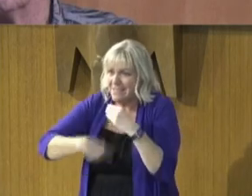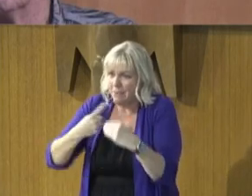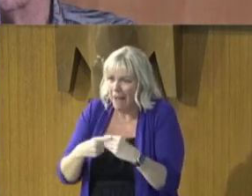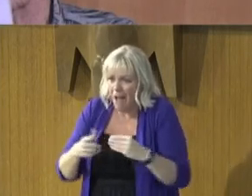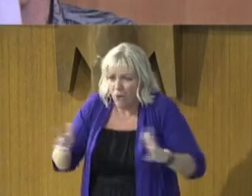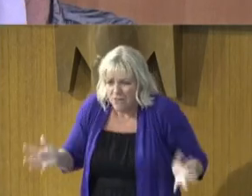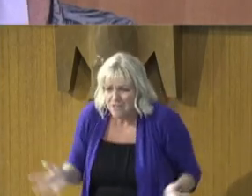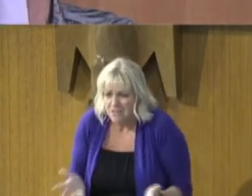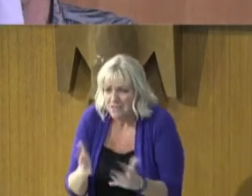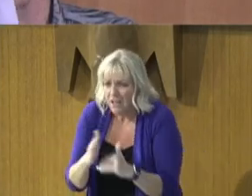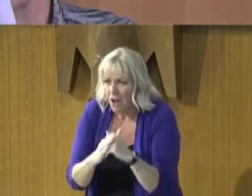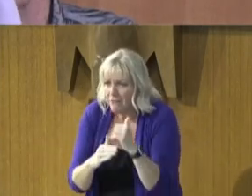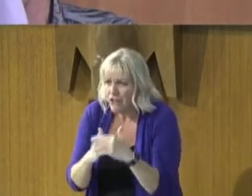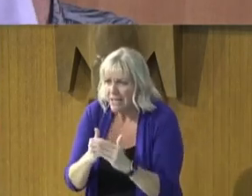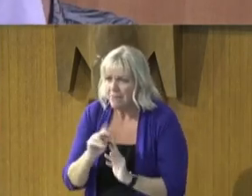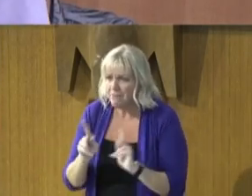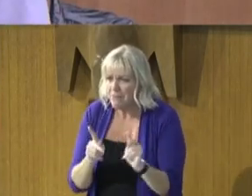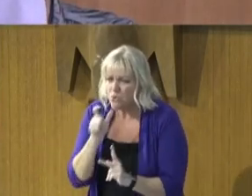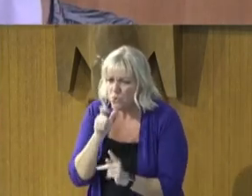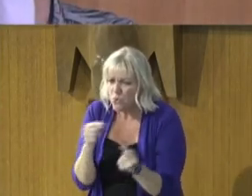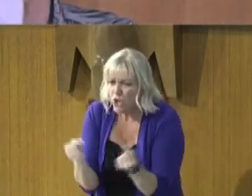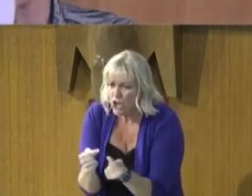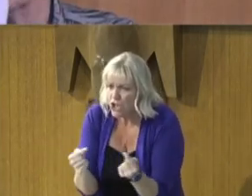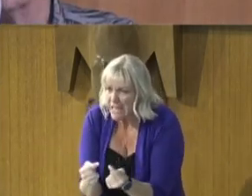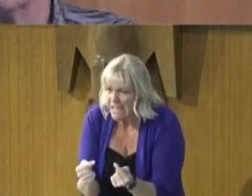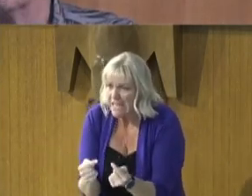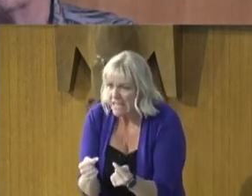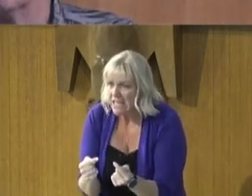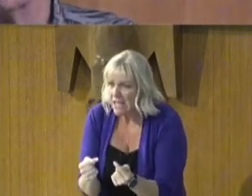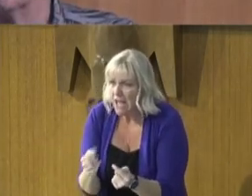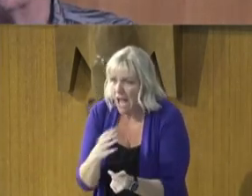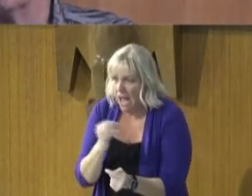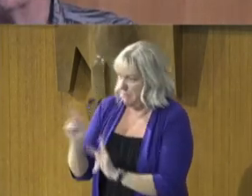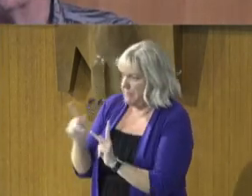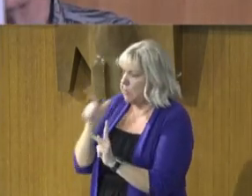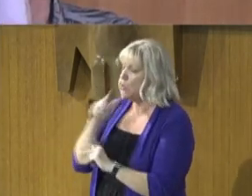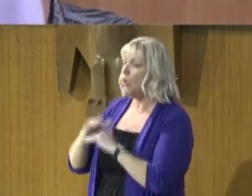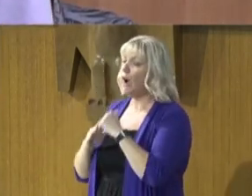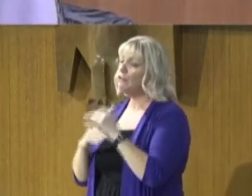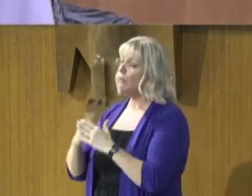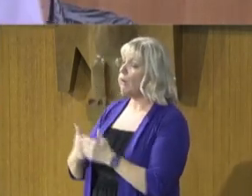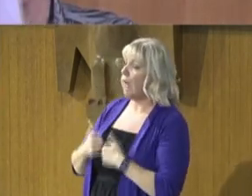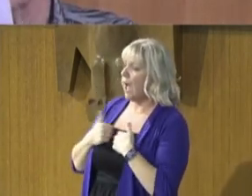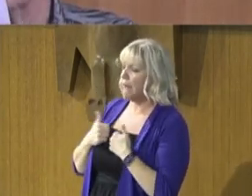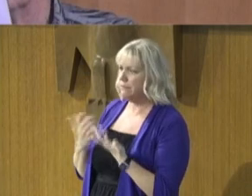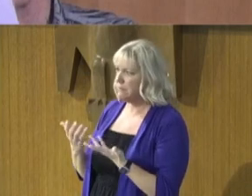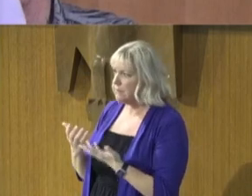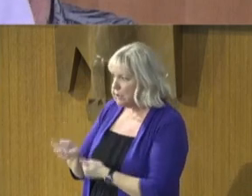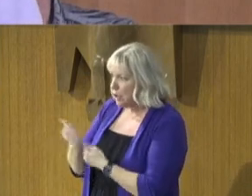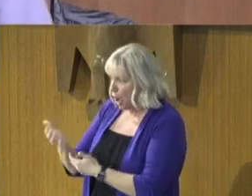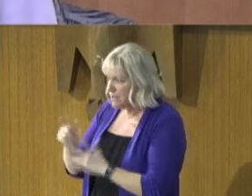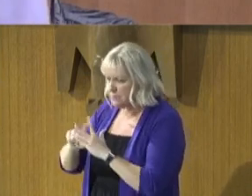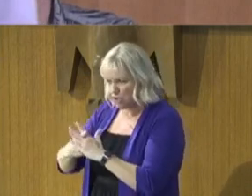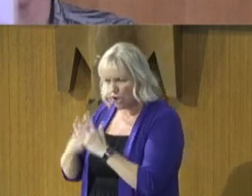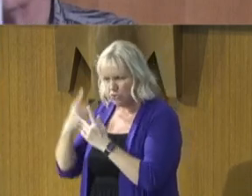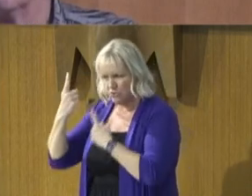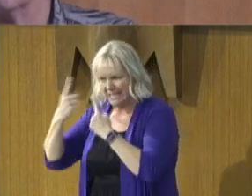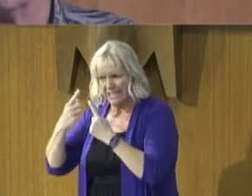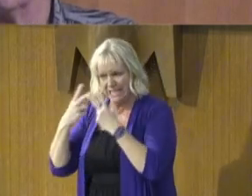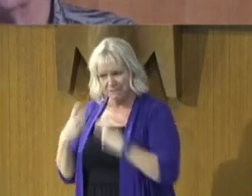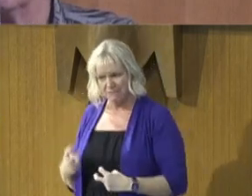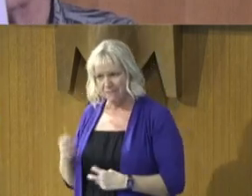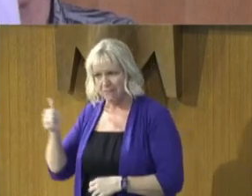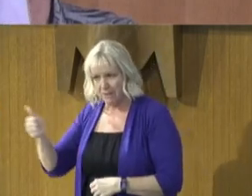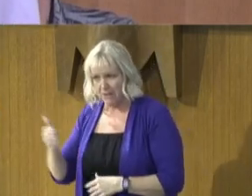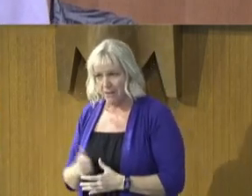the afflicted and afflicting the comfortable. But American Christianity does its best to comfort the comfortable